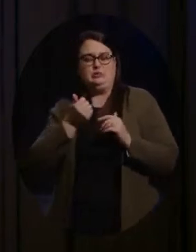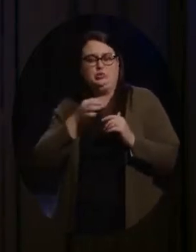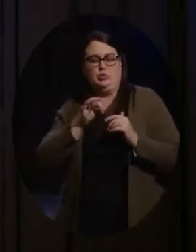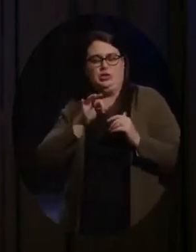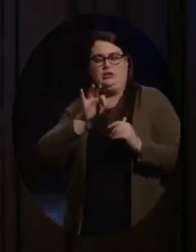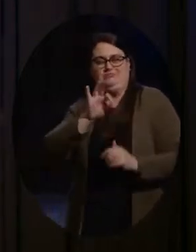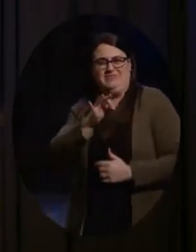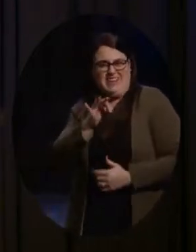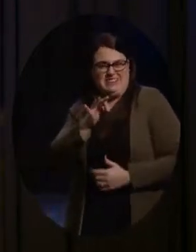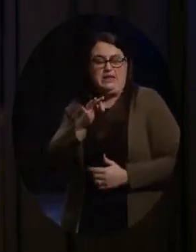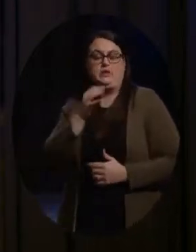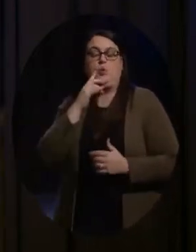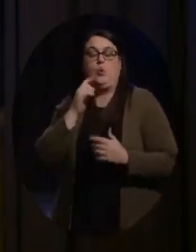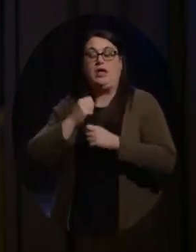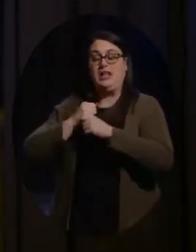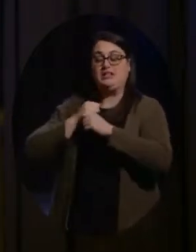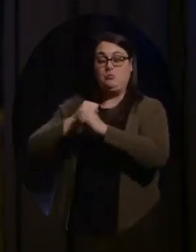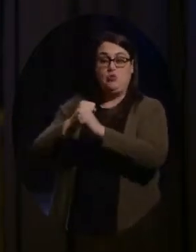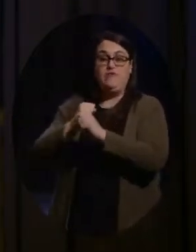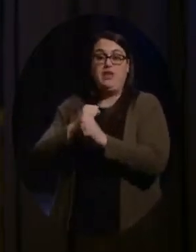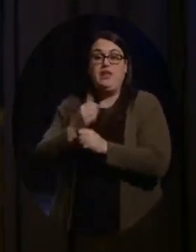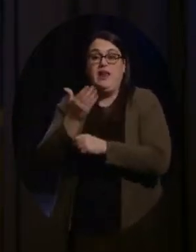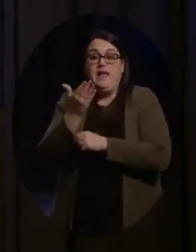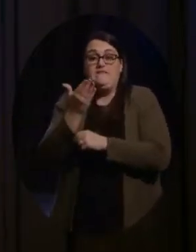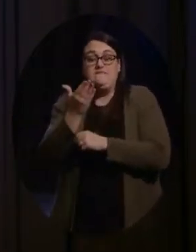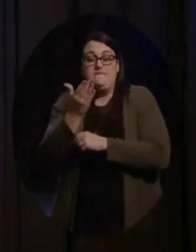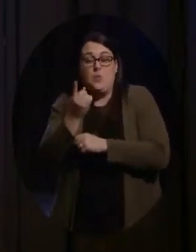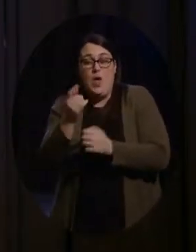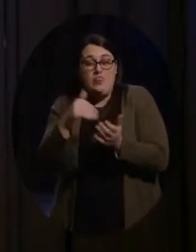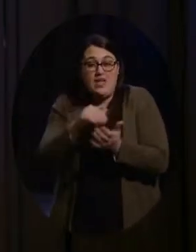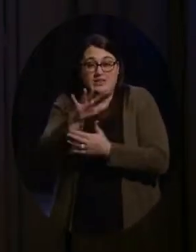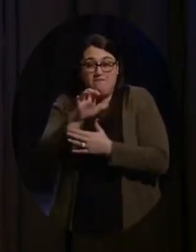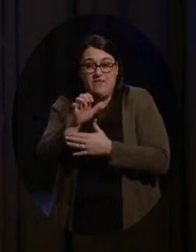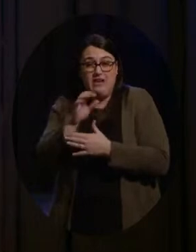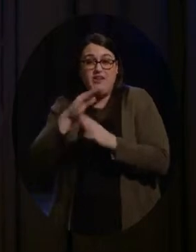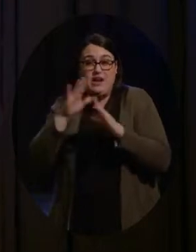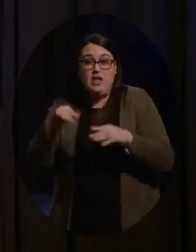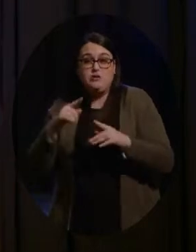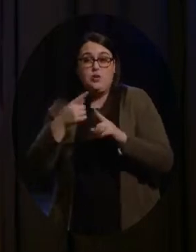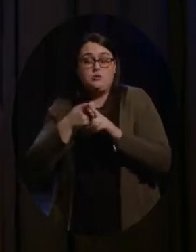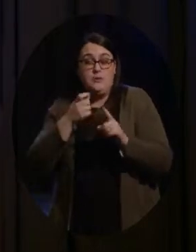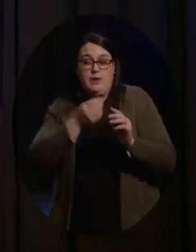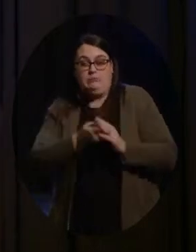has already prevented 1,500 households from being displaced.